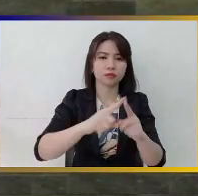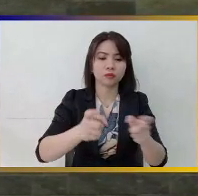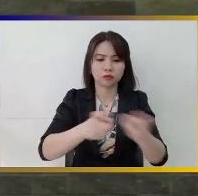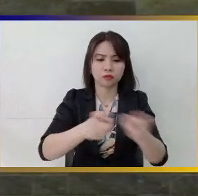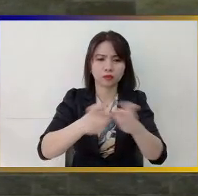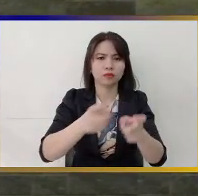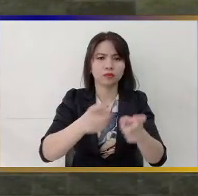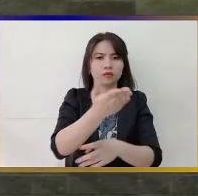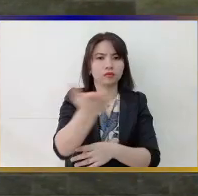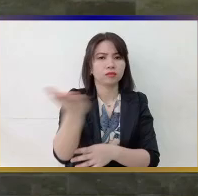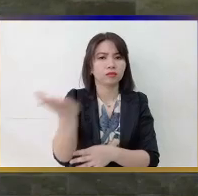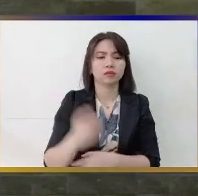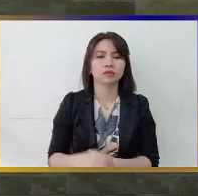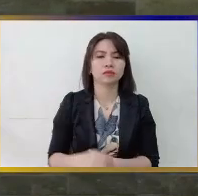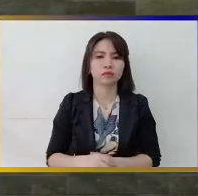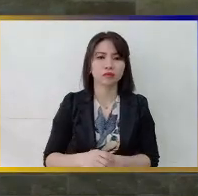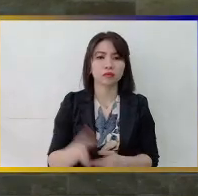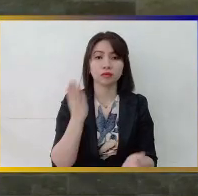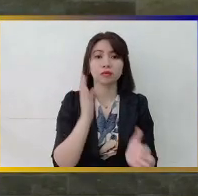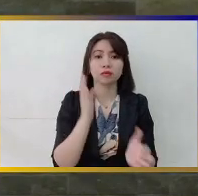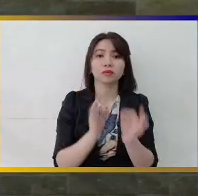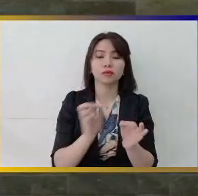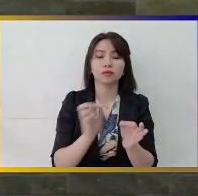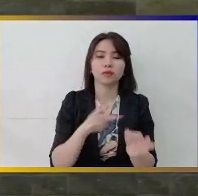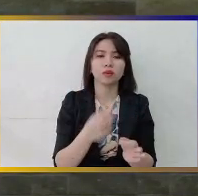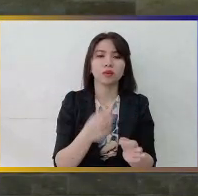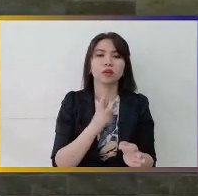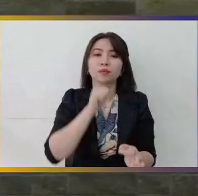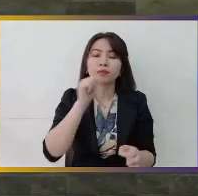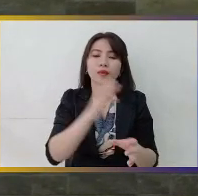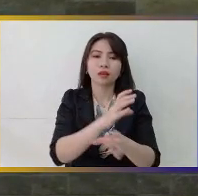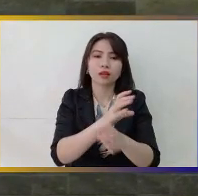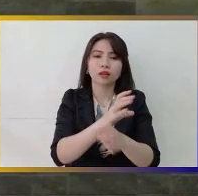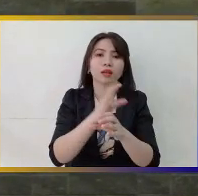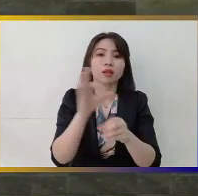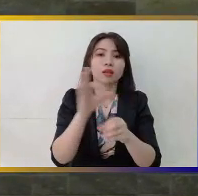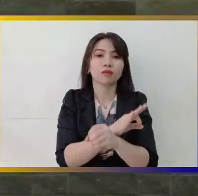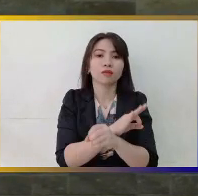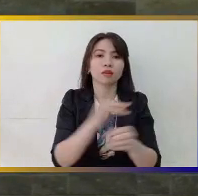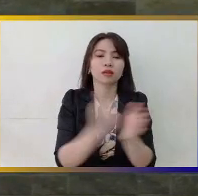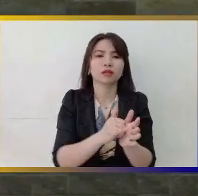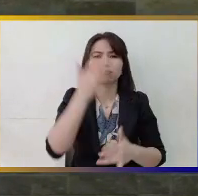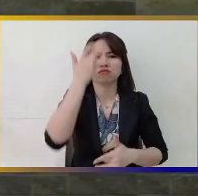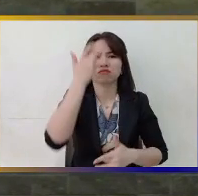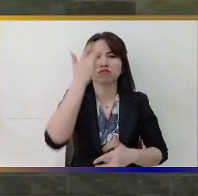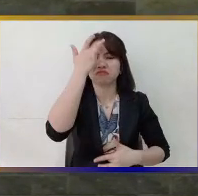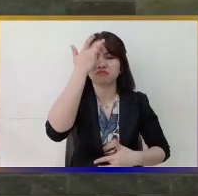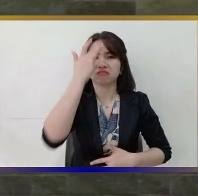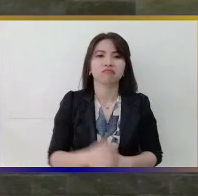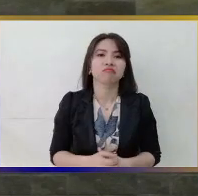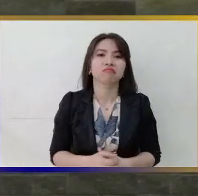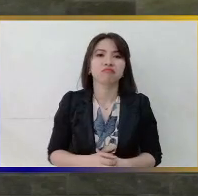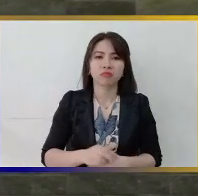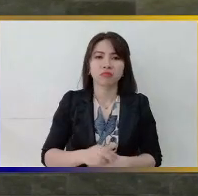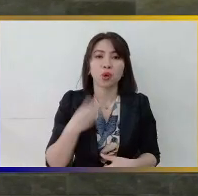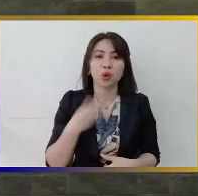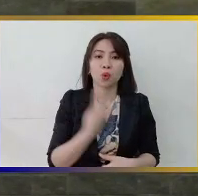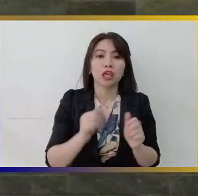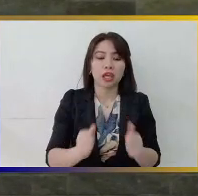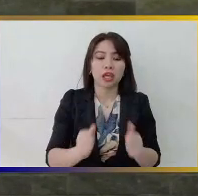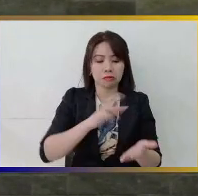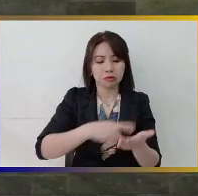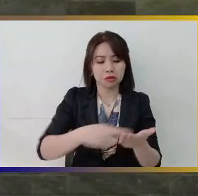Kapag ka hindi tayo maingat, kapatid, yung infection na yun, kapatid, hindi natin maihiwalay sa sarili natin